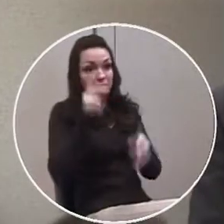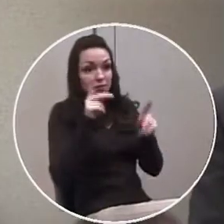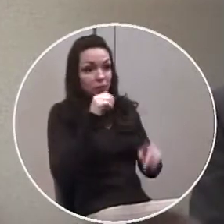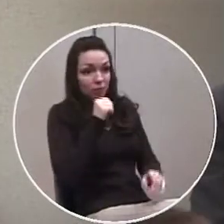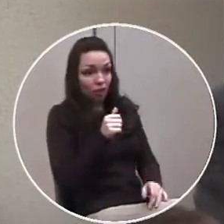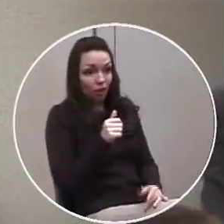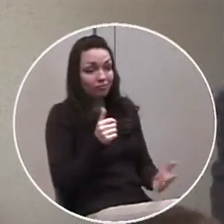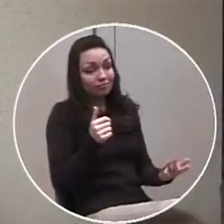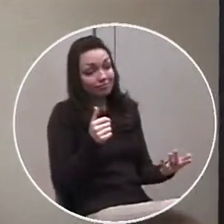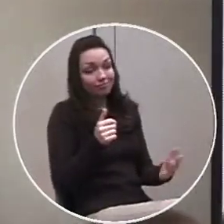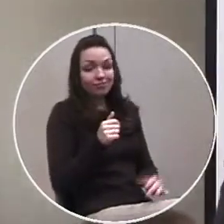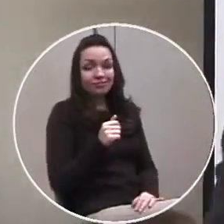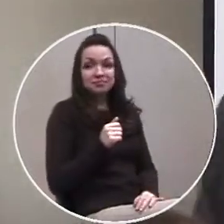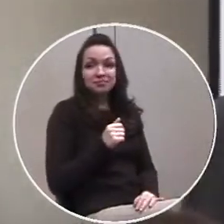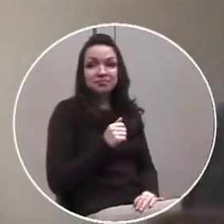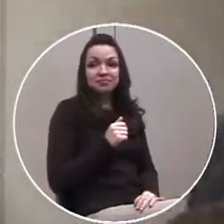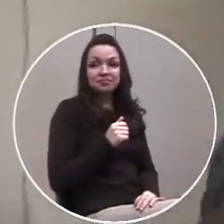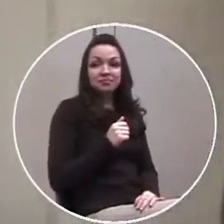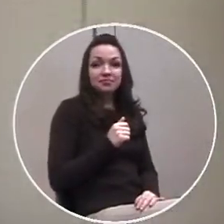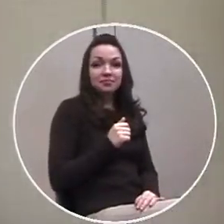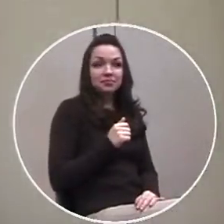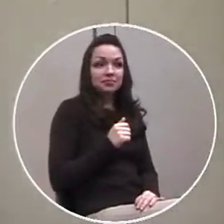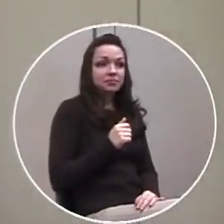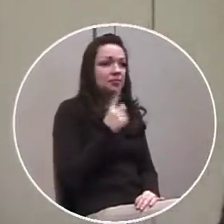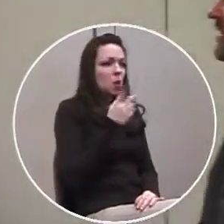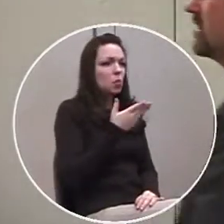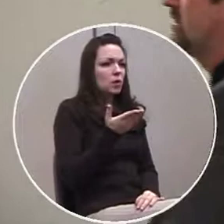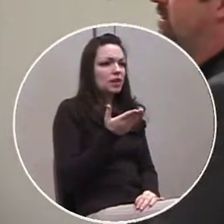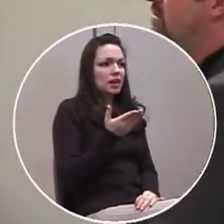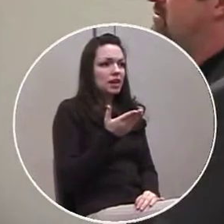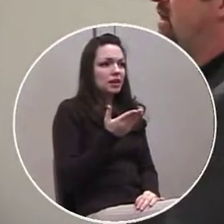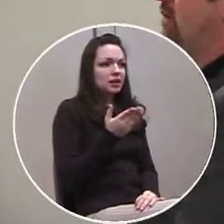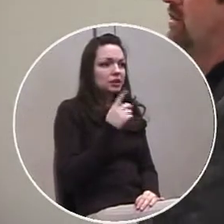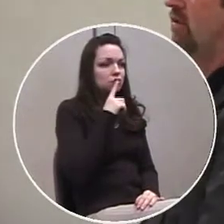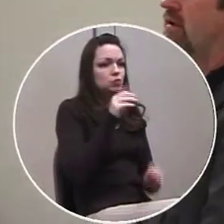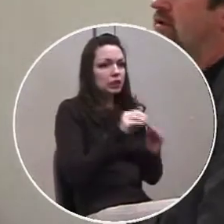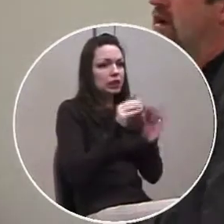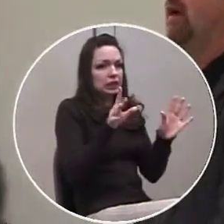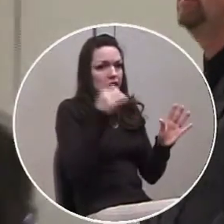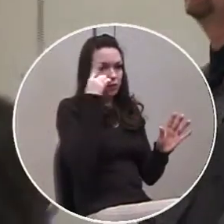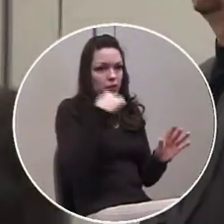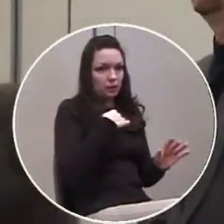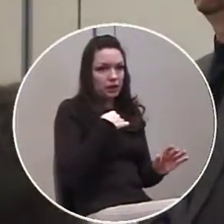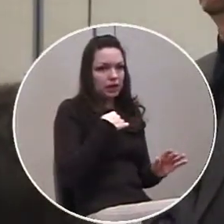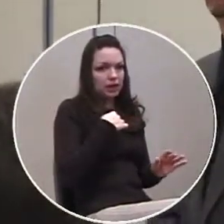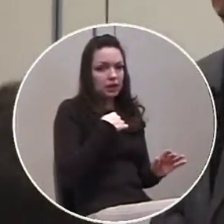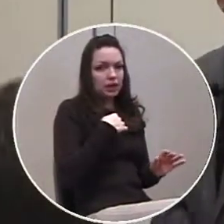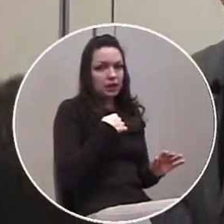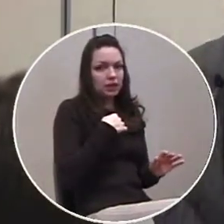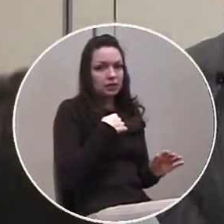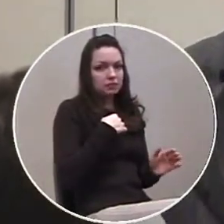Because some people don't, yeah. Because one of the things that is clear to me, whether we're talking